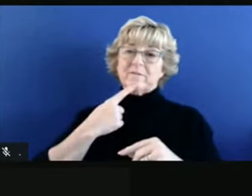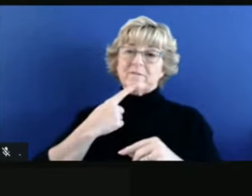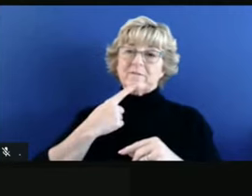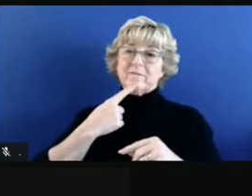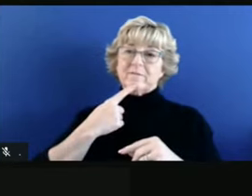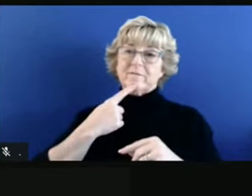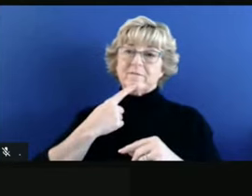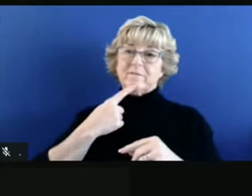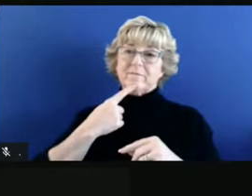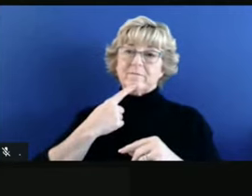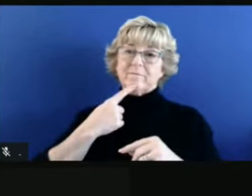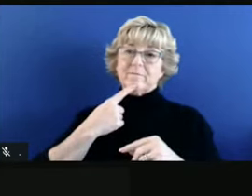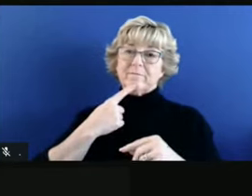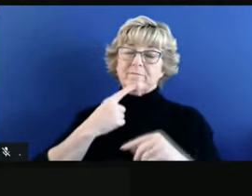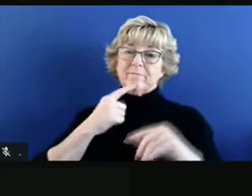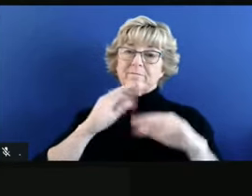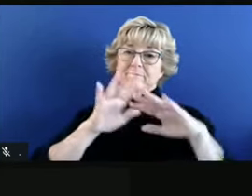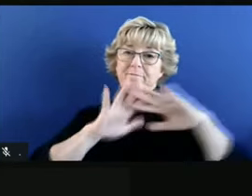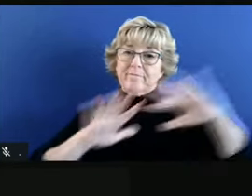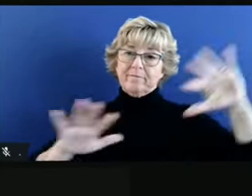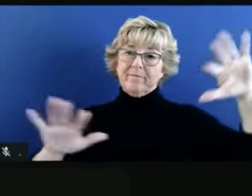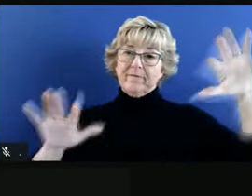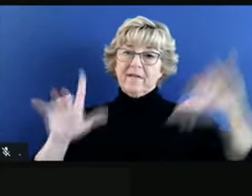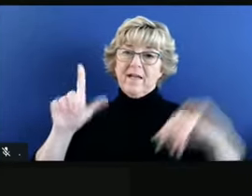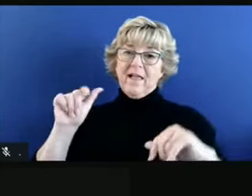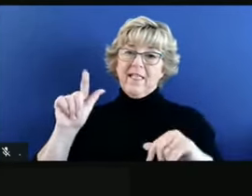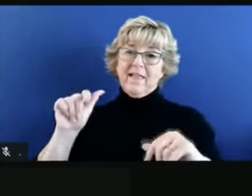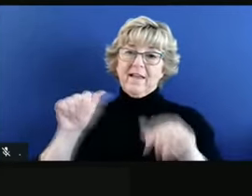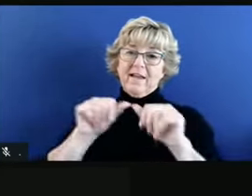L.A. County.